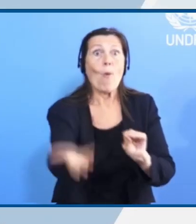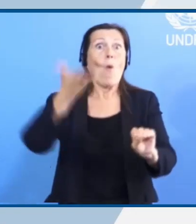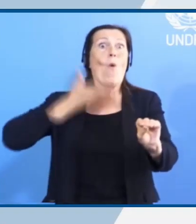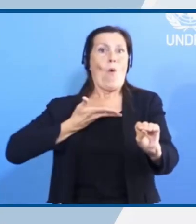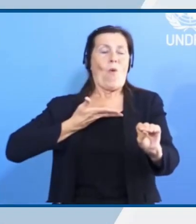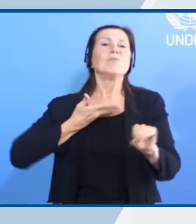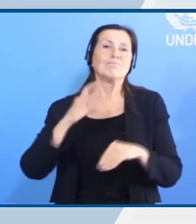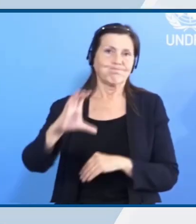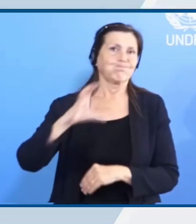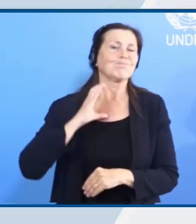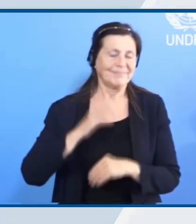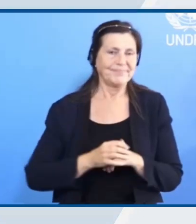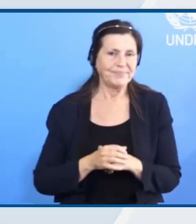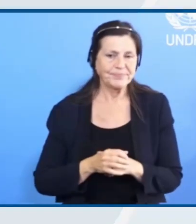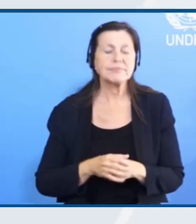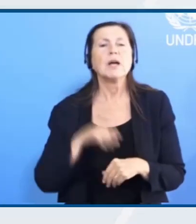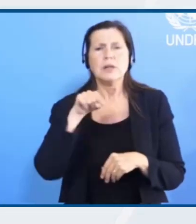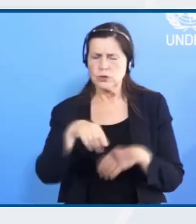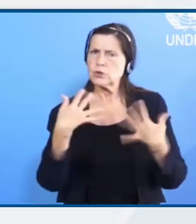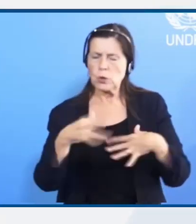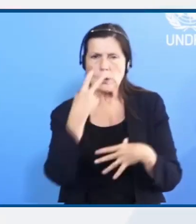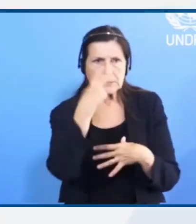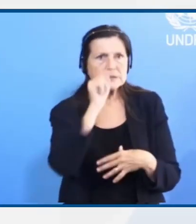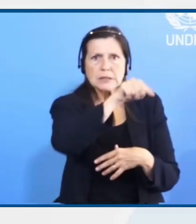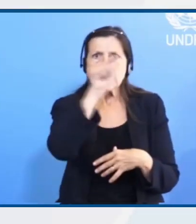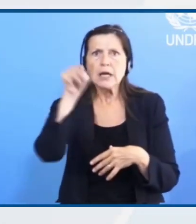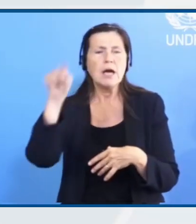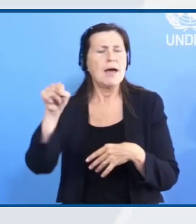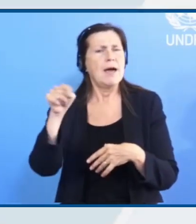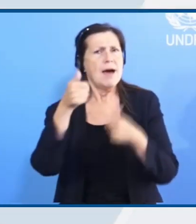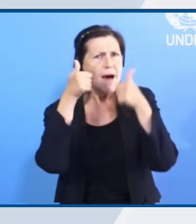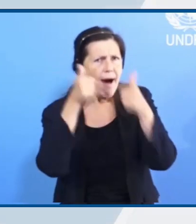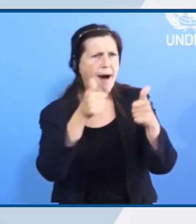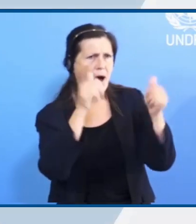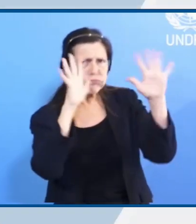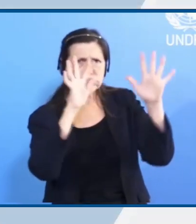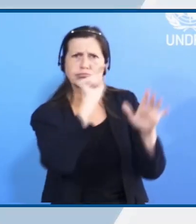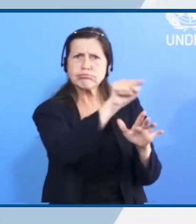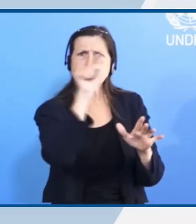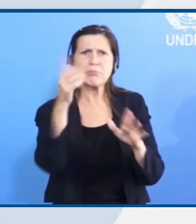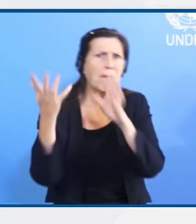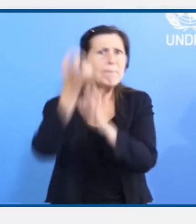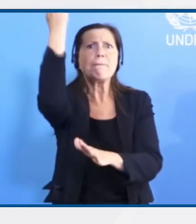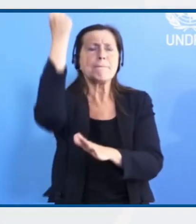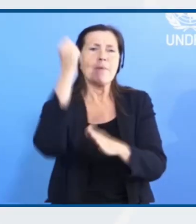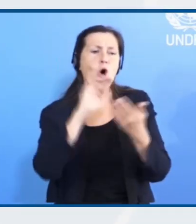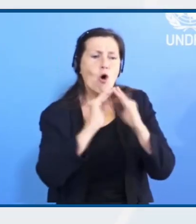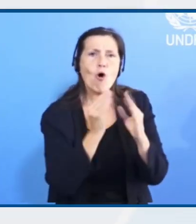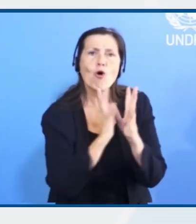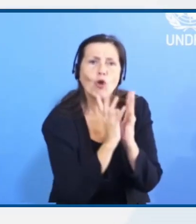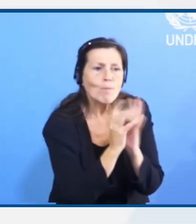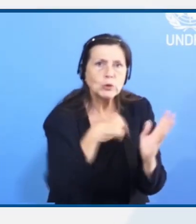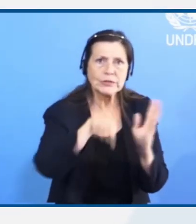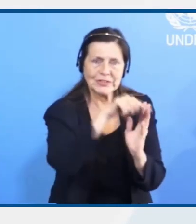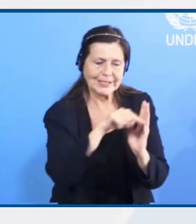know that there are an incredible number of successful experiences out there that are allowing grassroots communities to